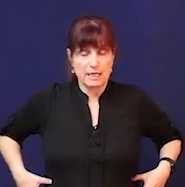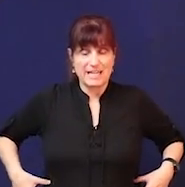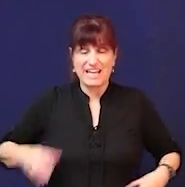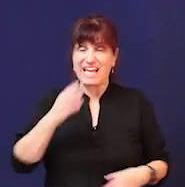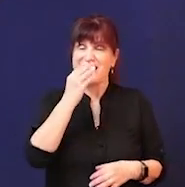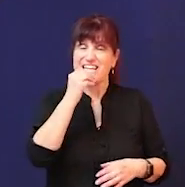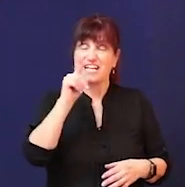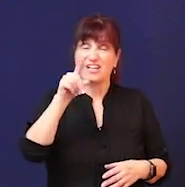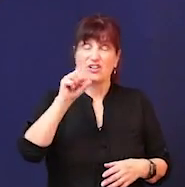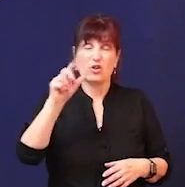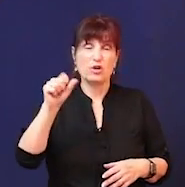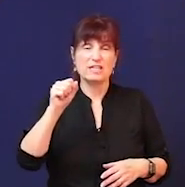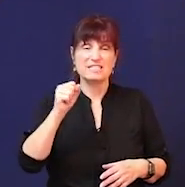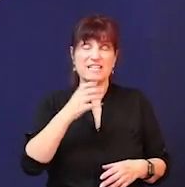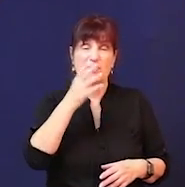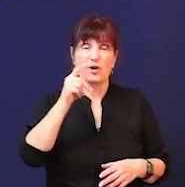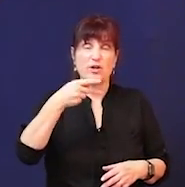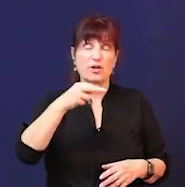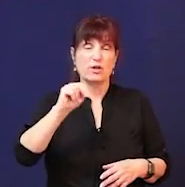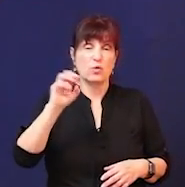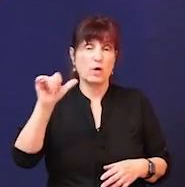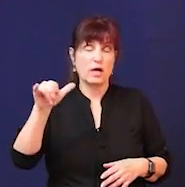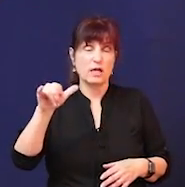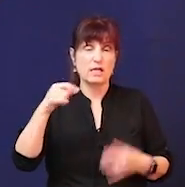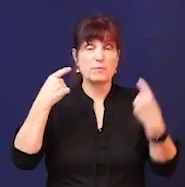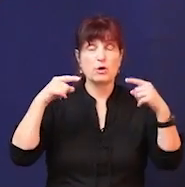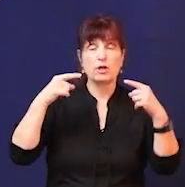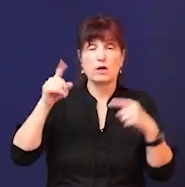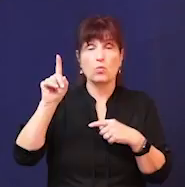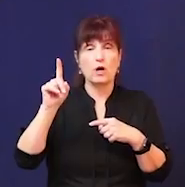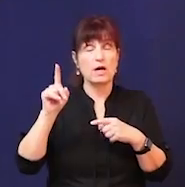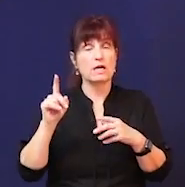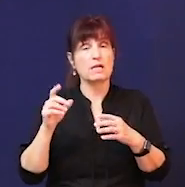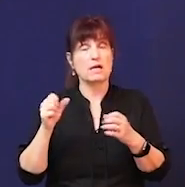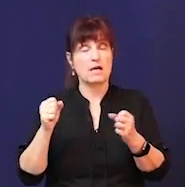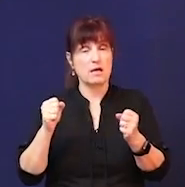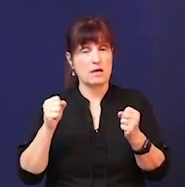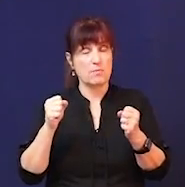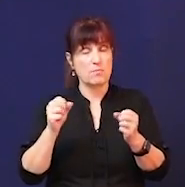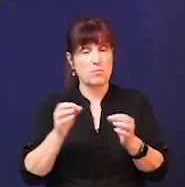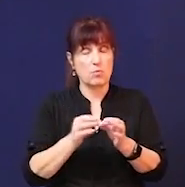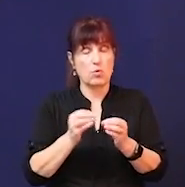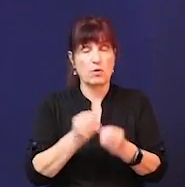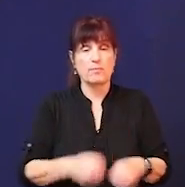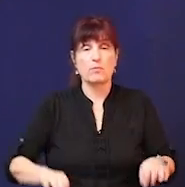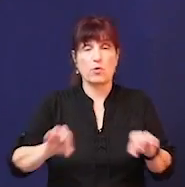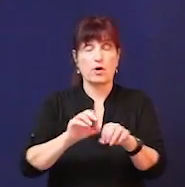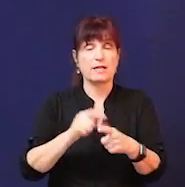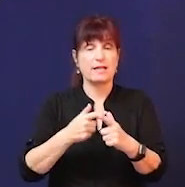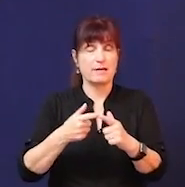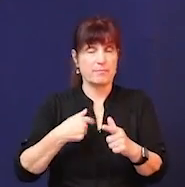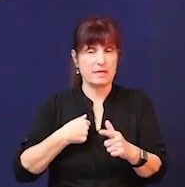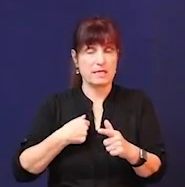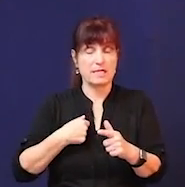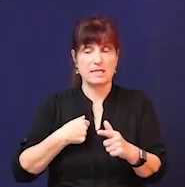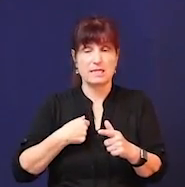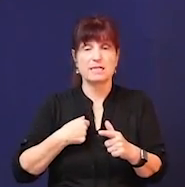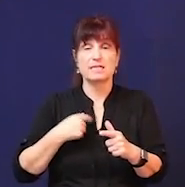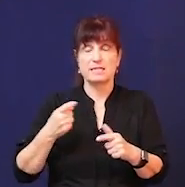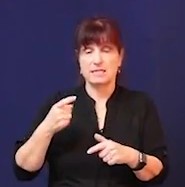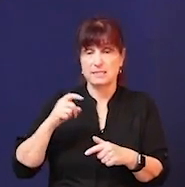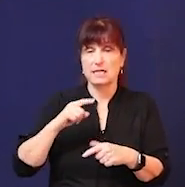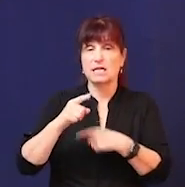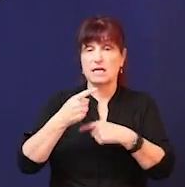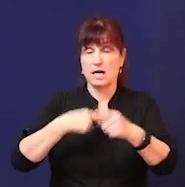wild honey. And this is what he proclaimed: one mightier than I is coming after me. I am not worthy to stoop